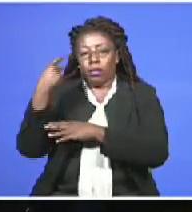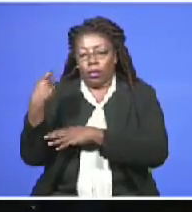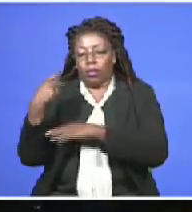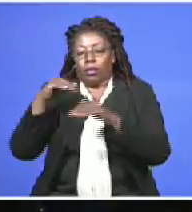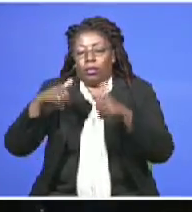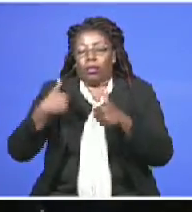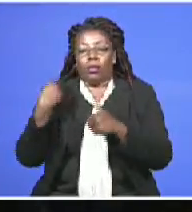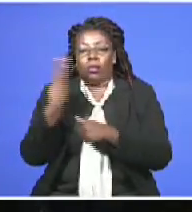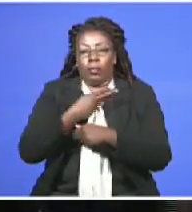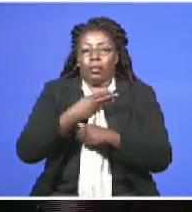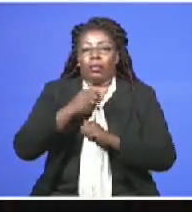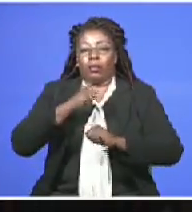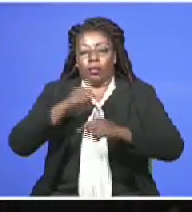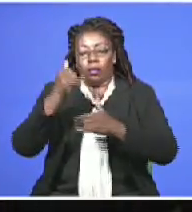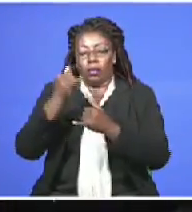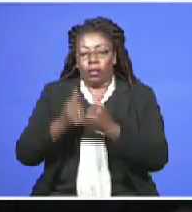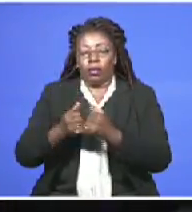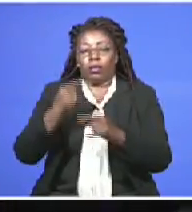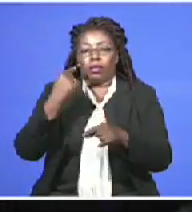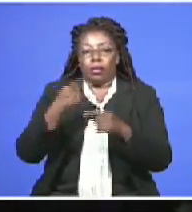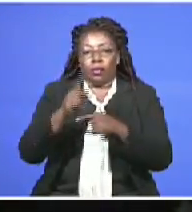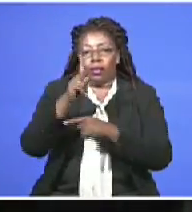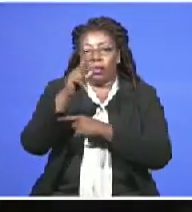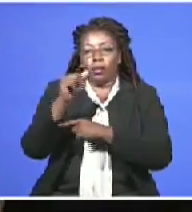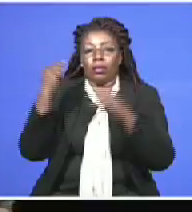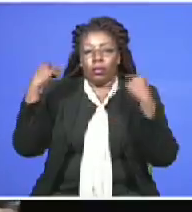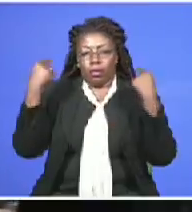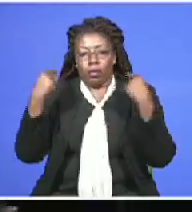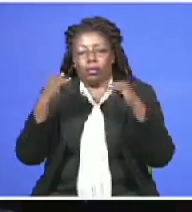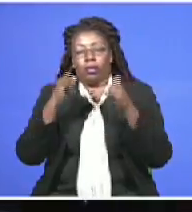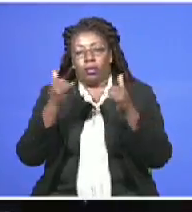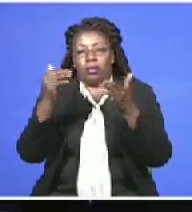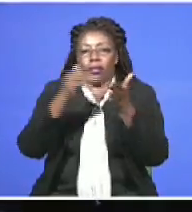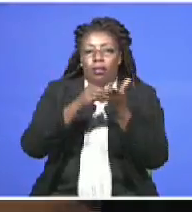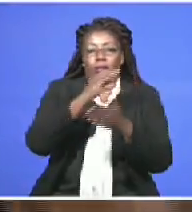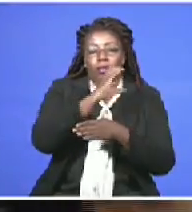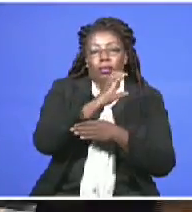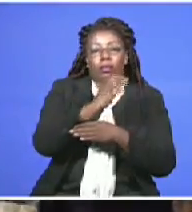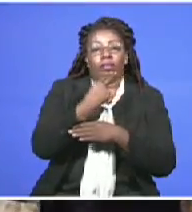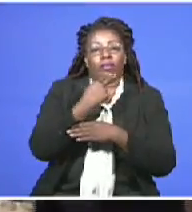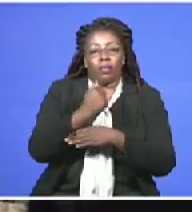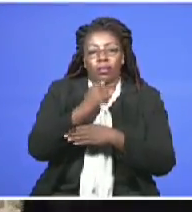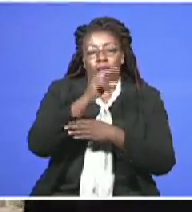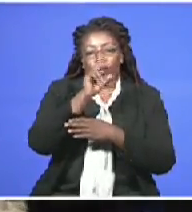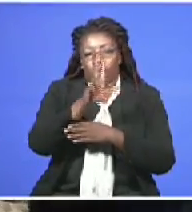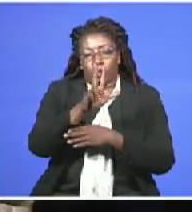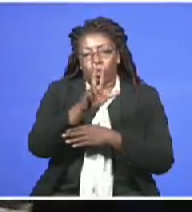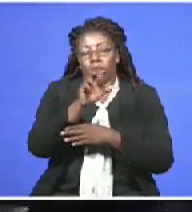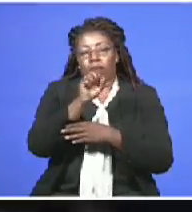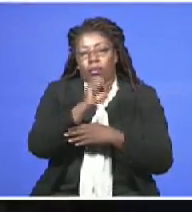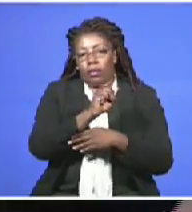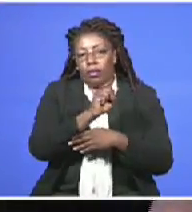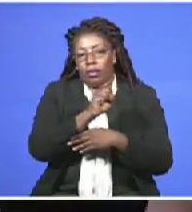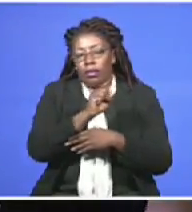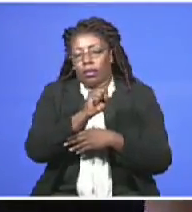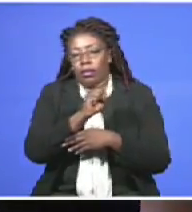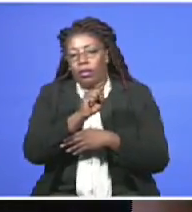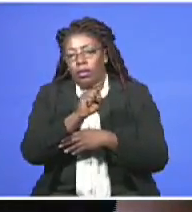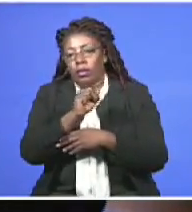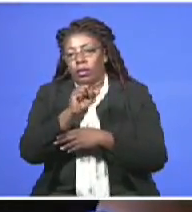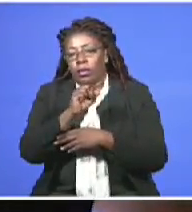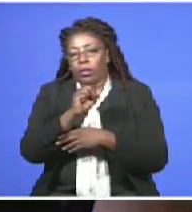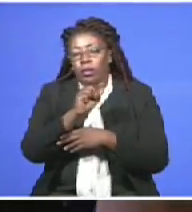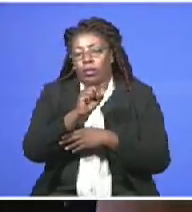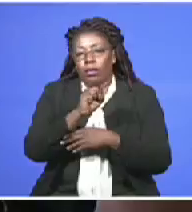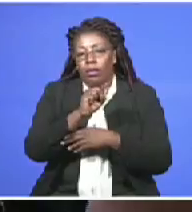how did we perform in the final game in Kendall Isaacs. I think when we played CC Sweeting in the GSSA finals, we were disappointed